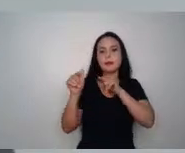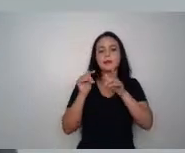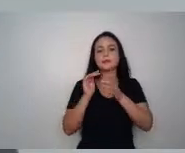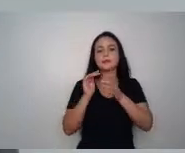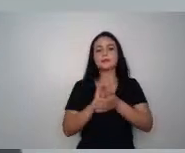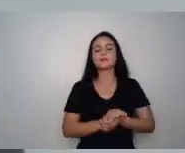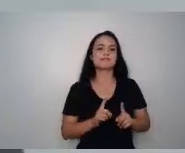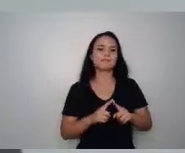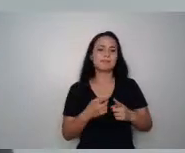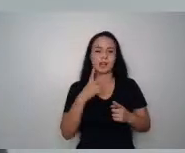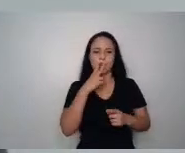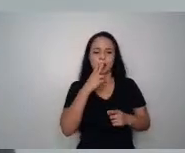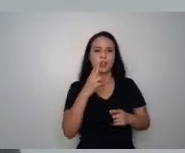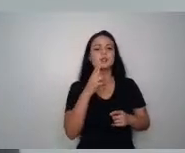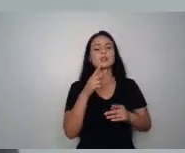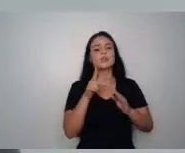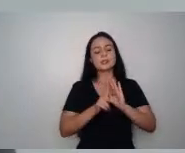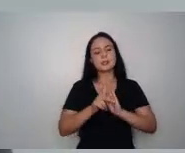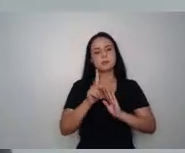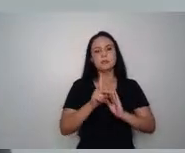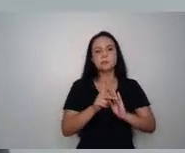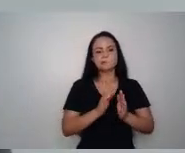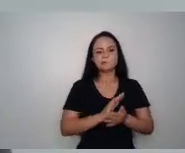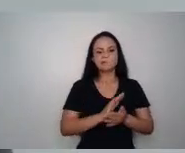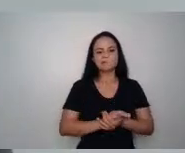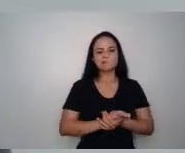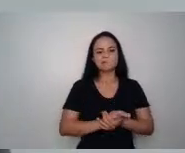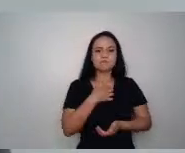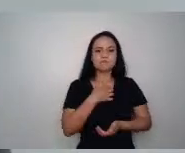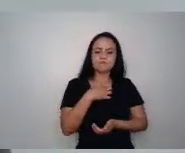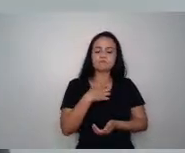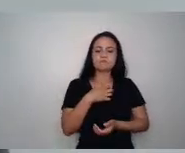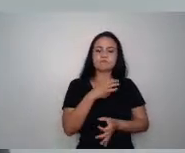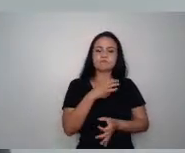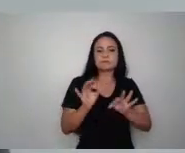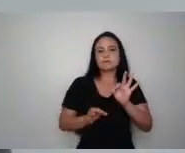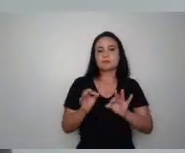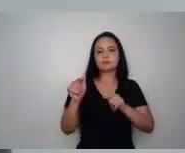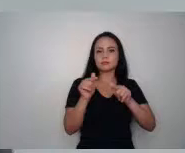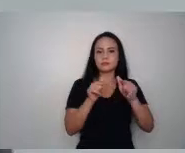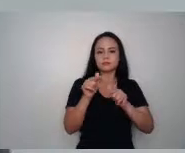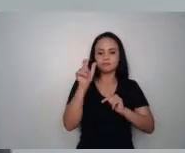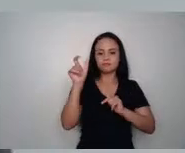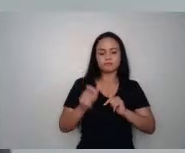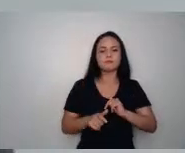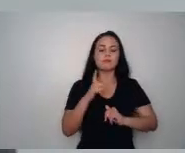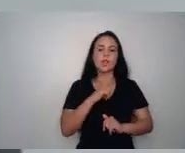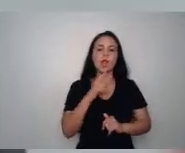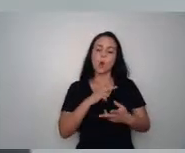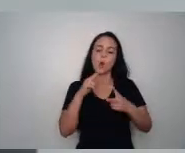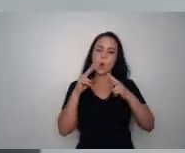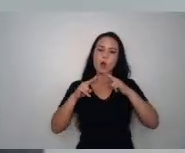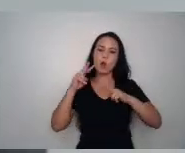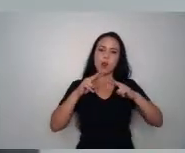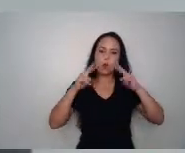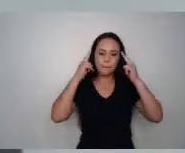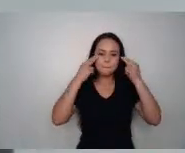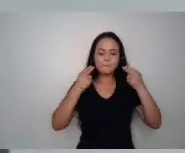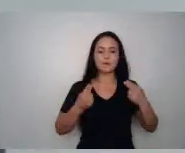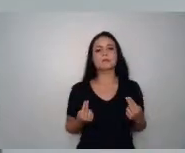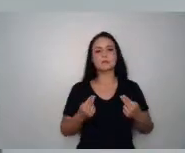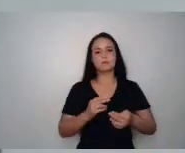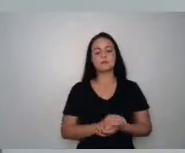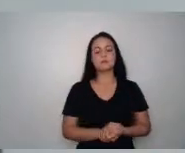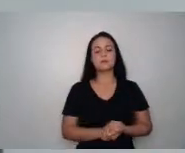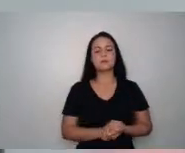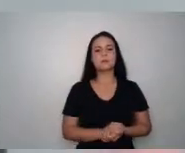and labor procedural law. But I'm always moved by labor justice